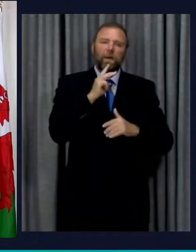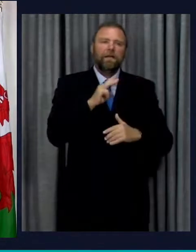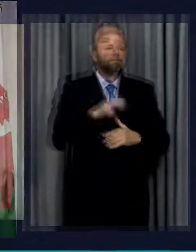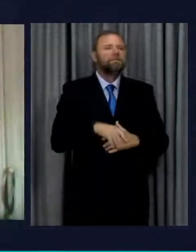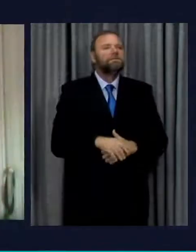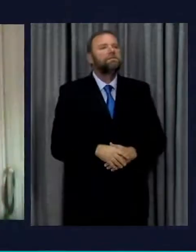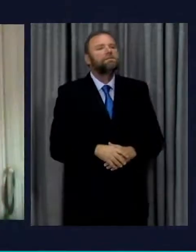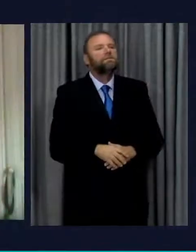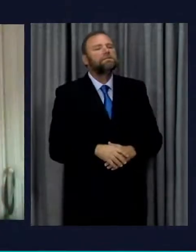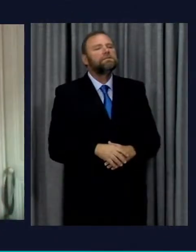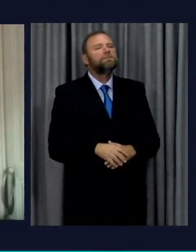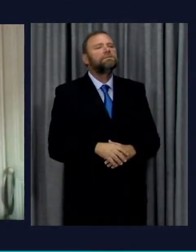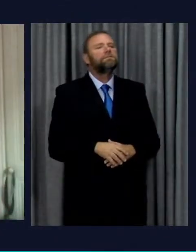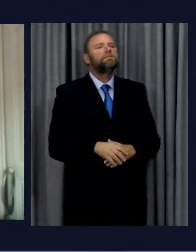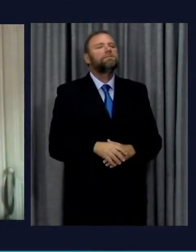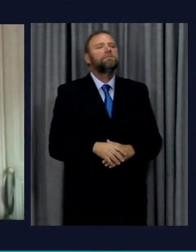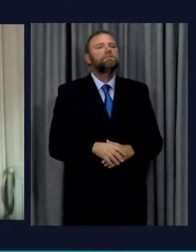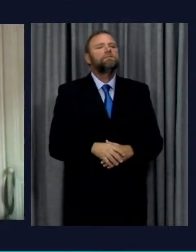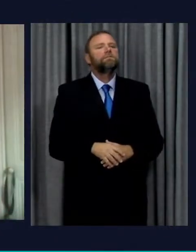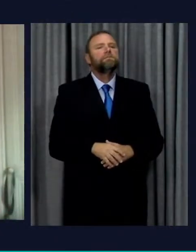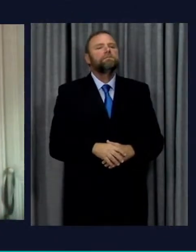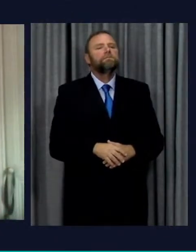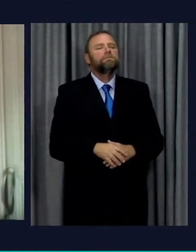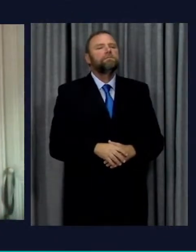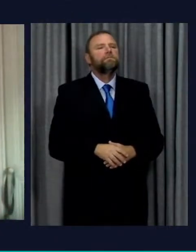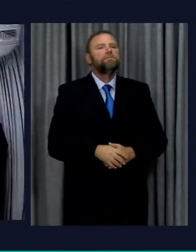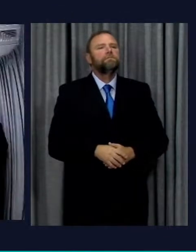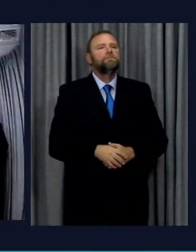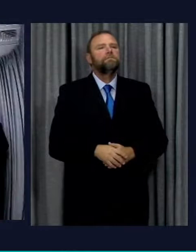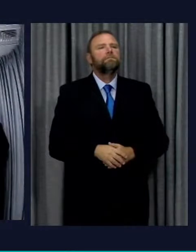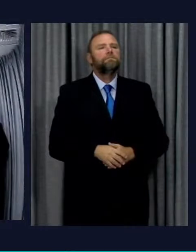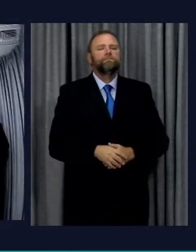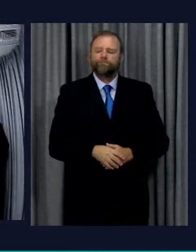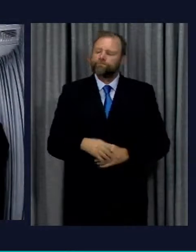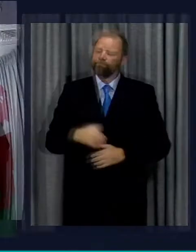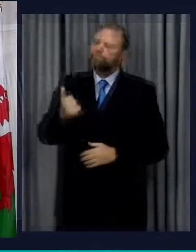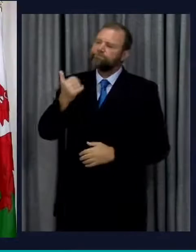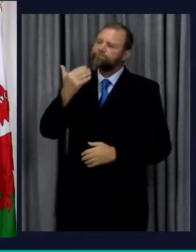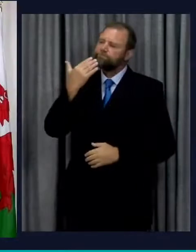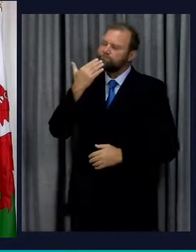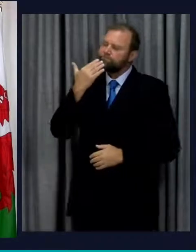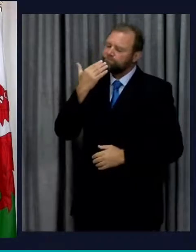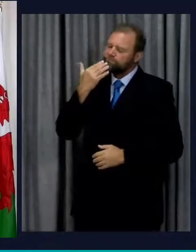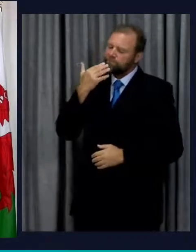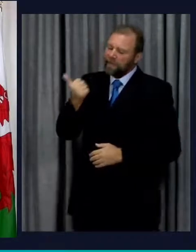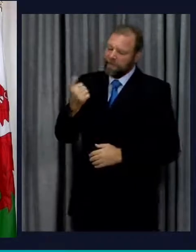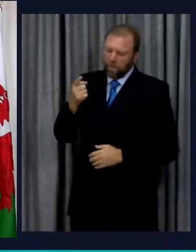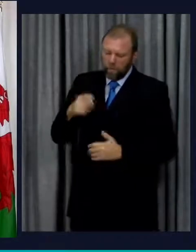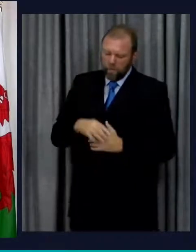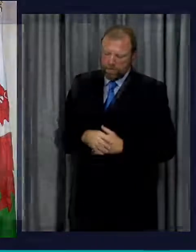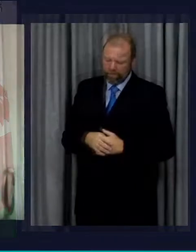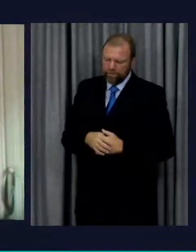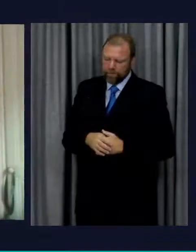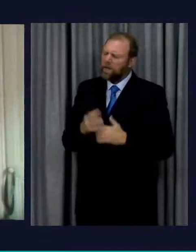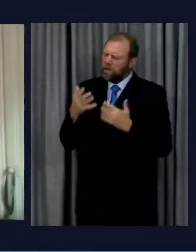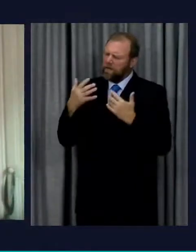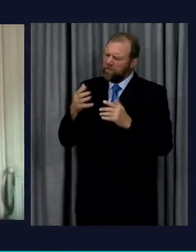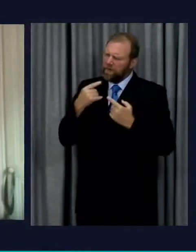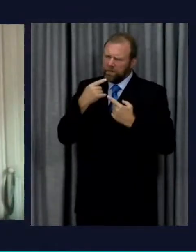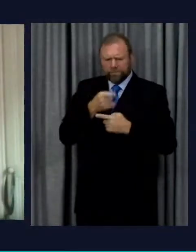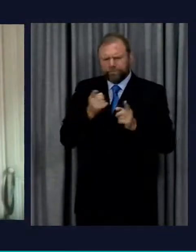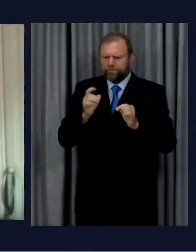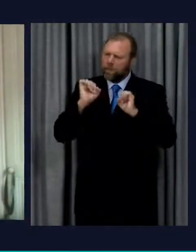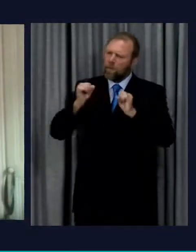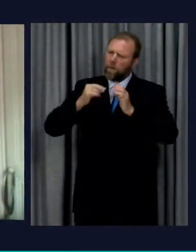Afternoon, Minister. You've outlined your plan for the economic future for Wales. In response to that, the Welsh Conservatives described